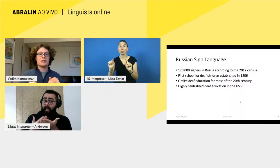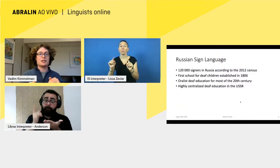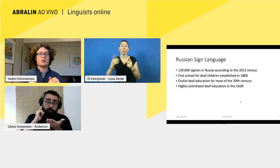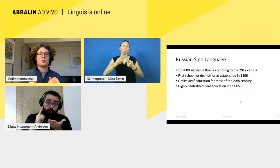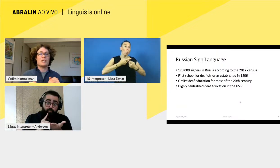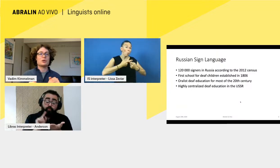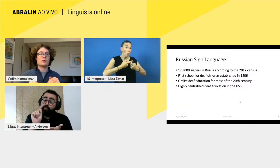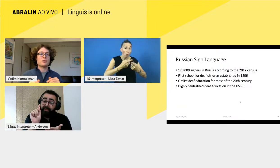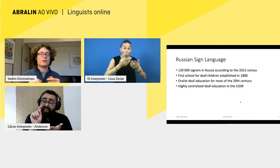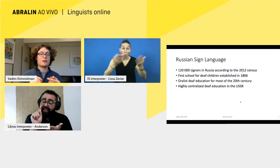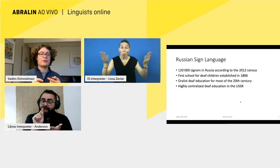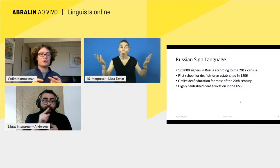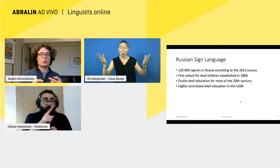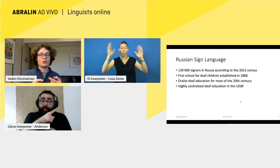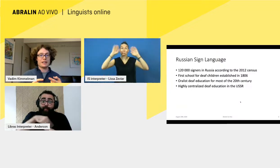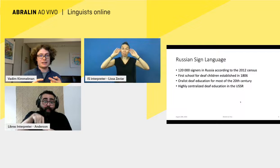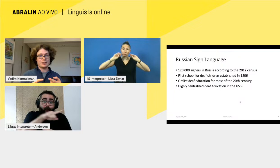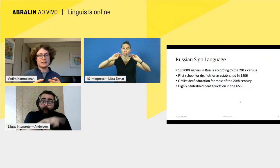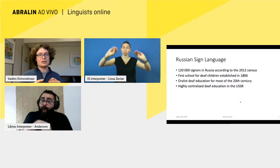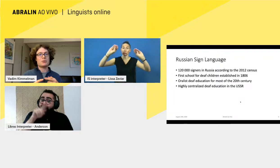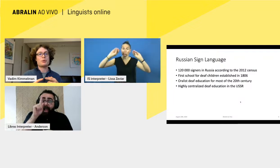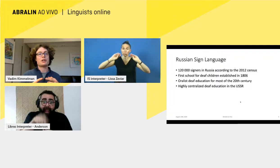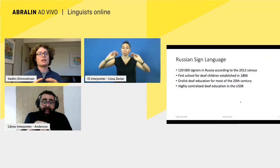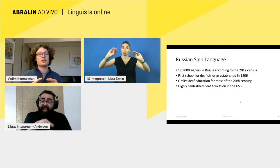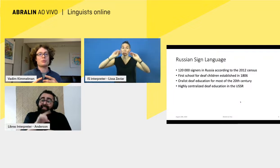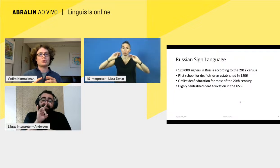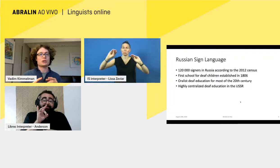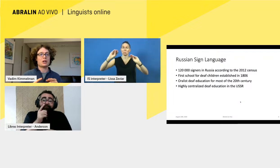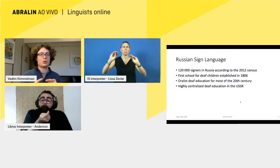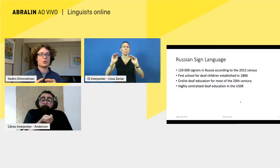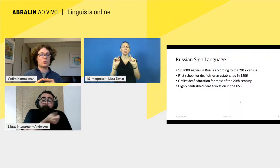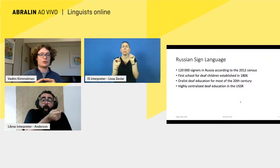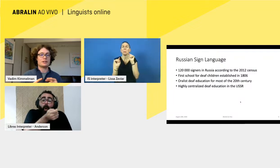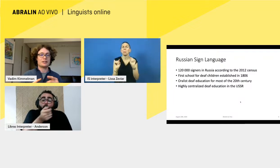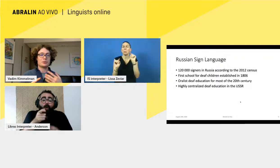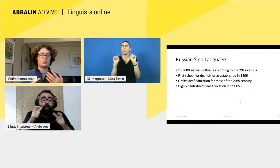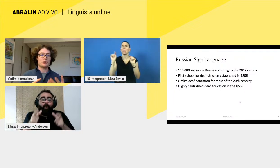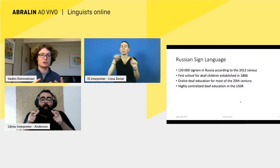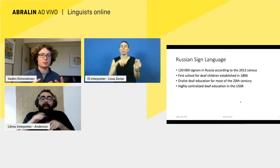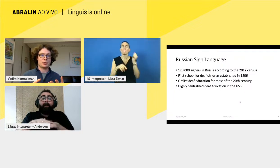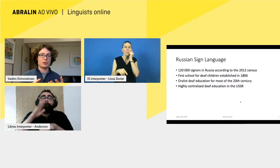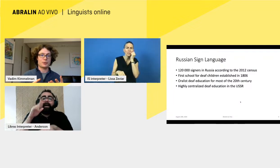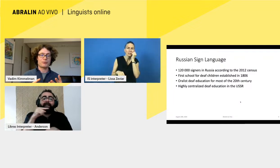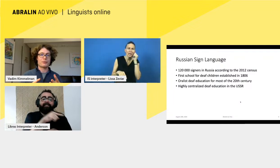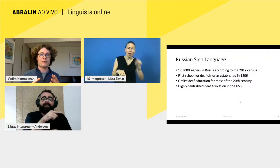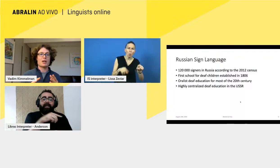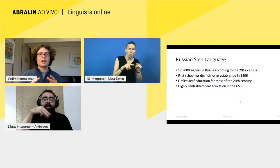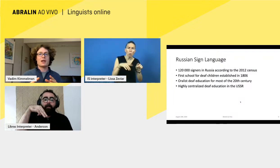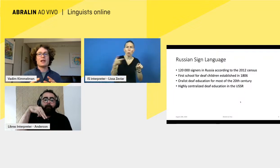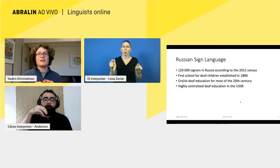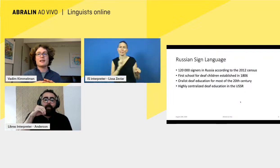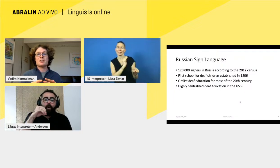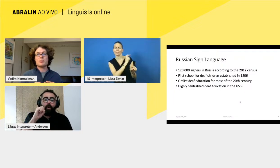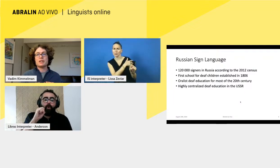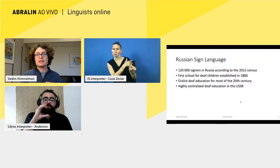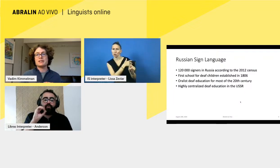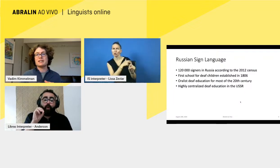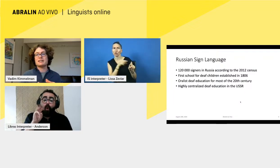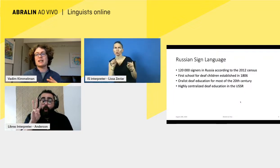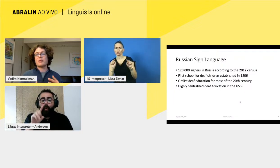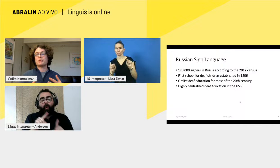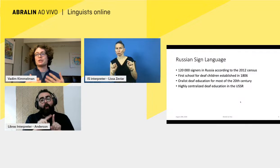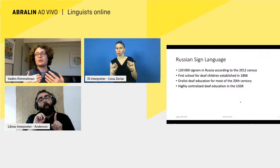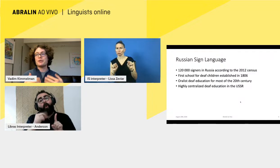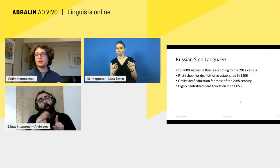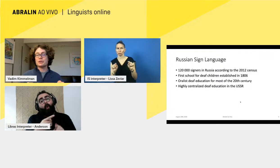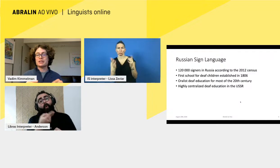trained in one of the very few places, typically in Moscow or St. Petersburg. And that means